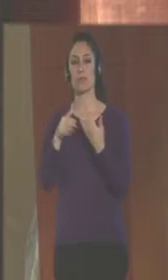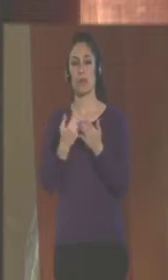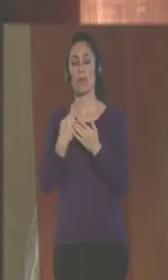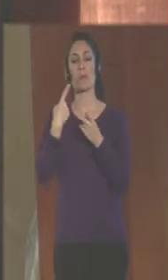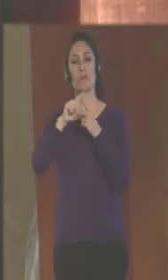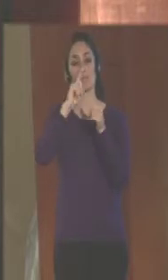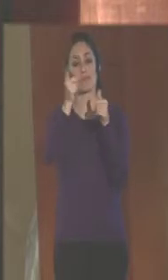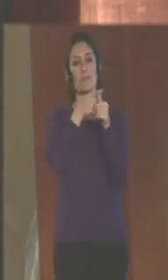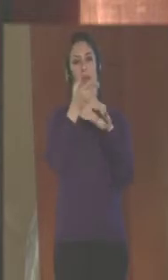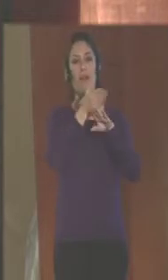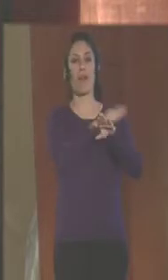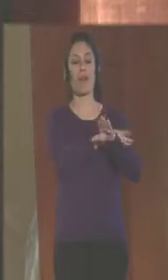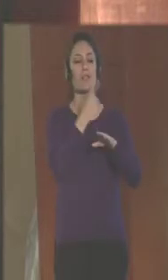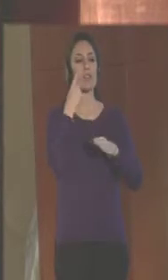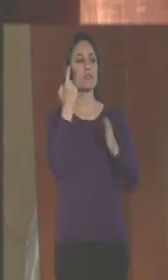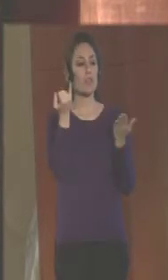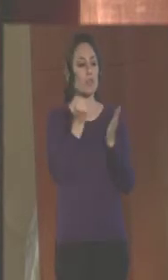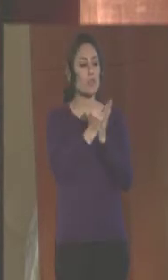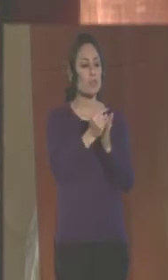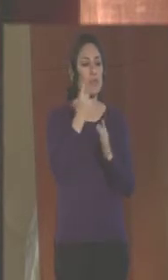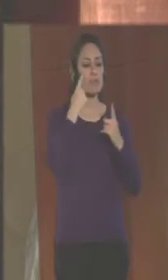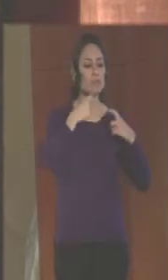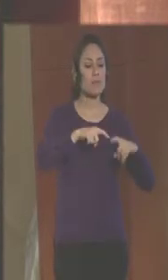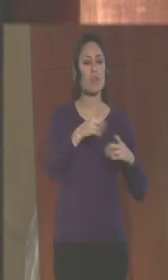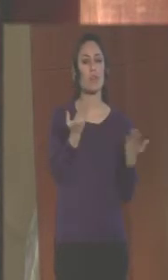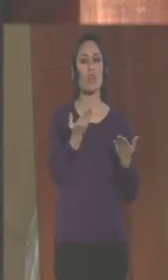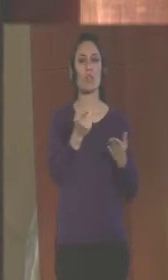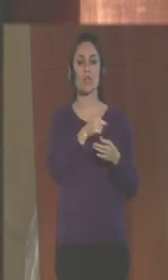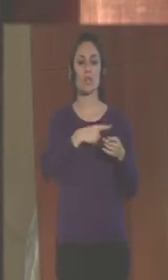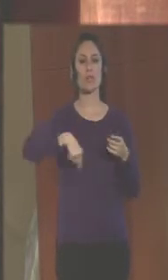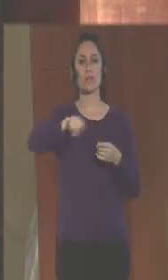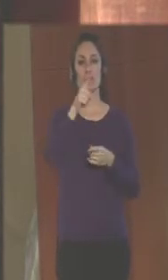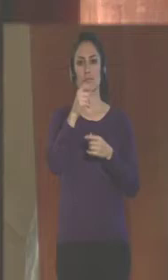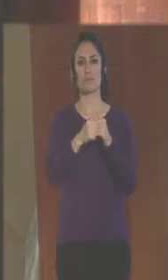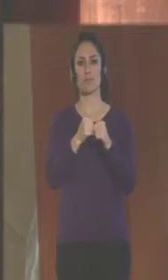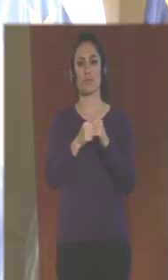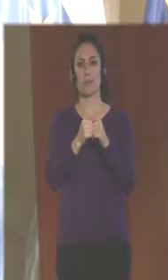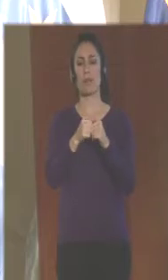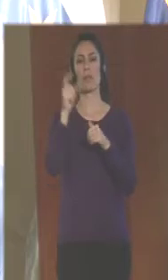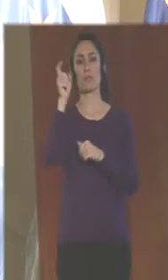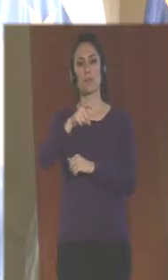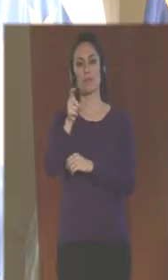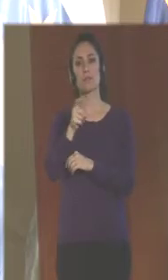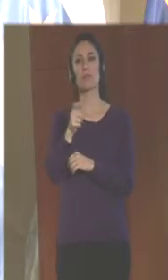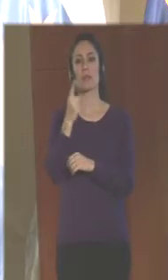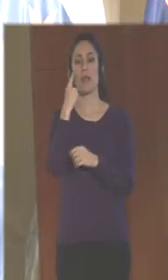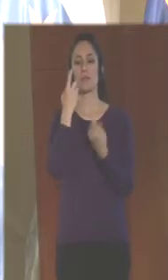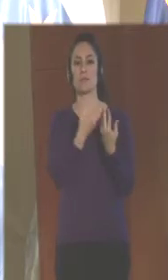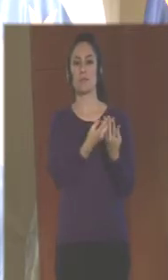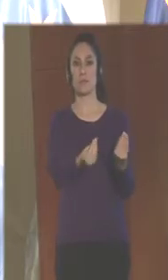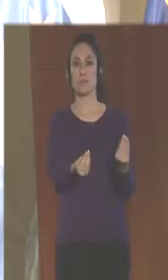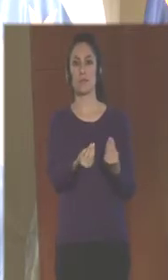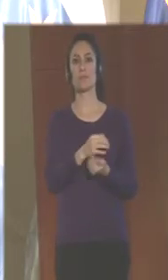beginning, after an appropriate analysis and identifying the areas that need to be